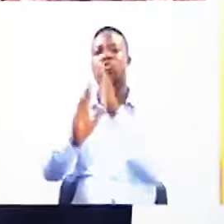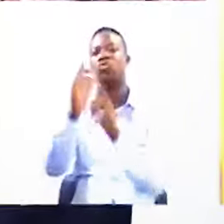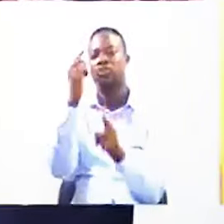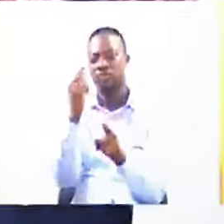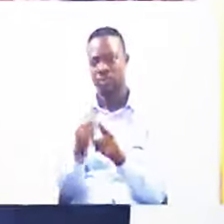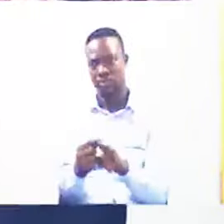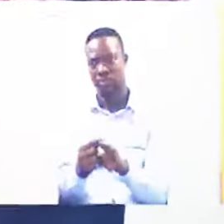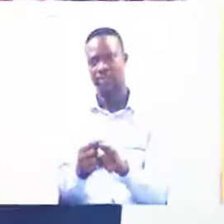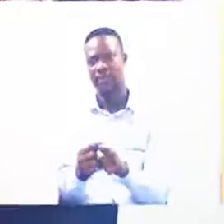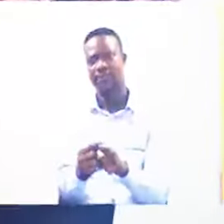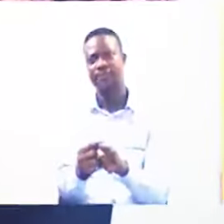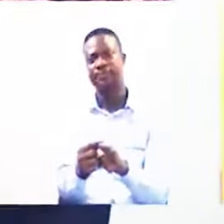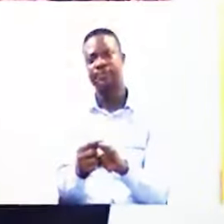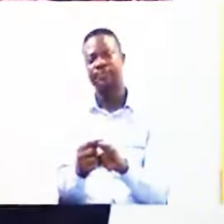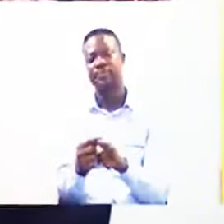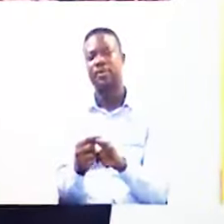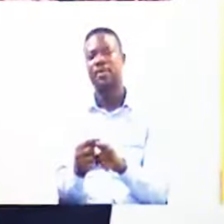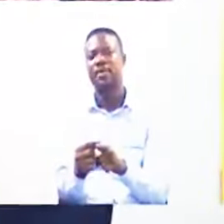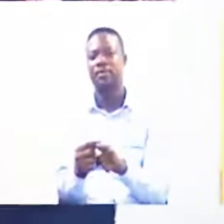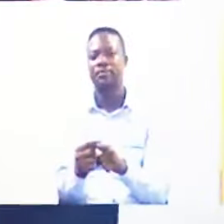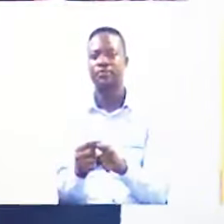So